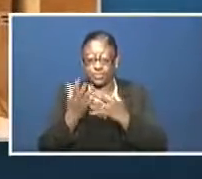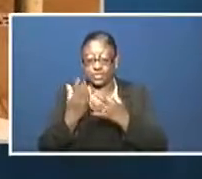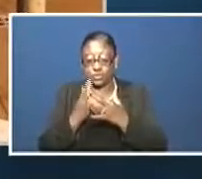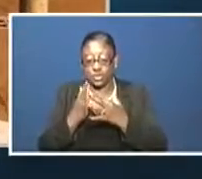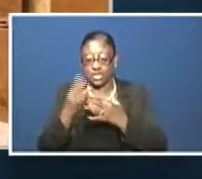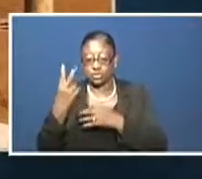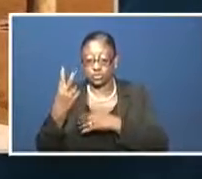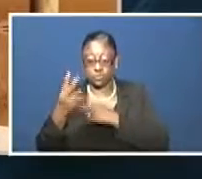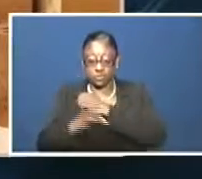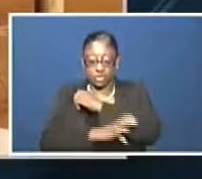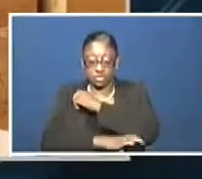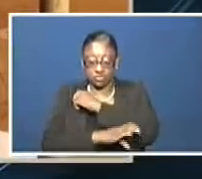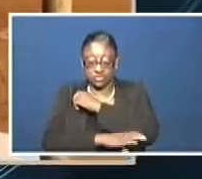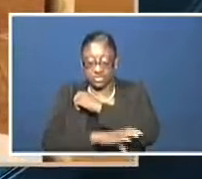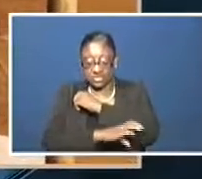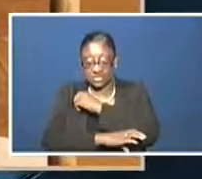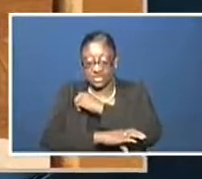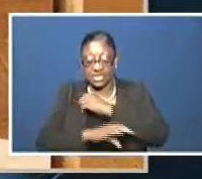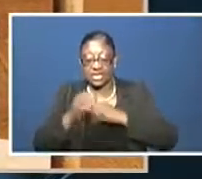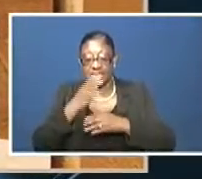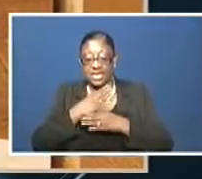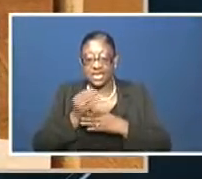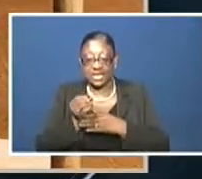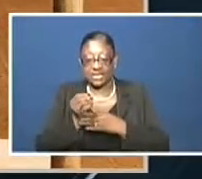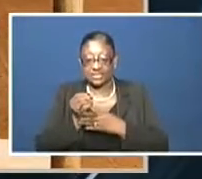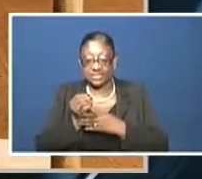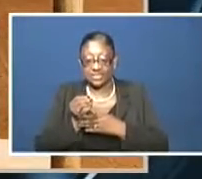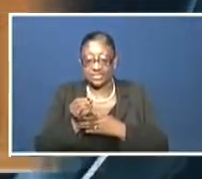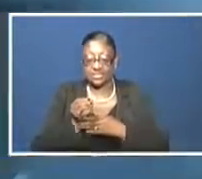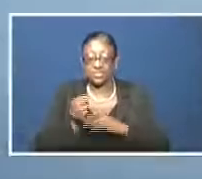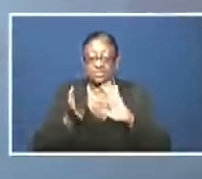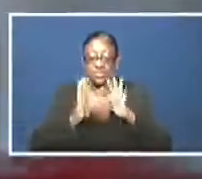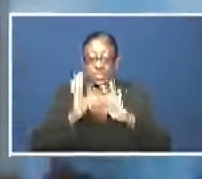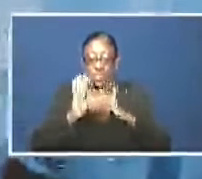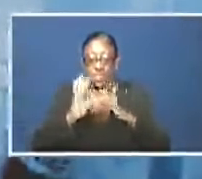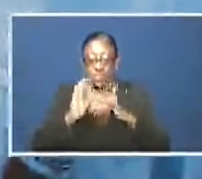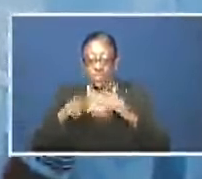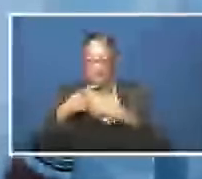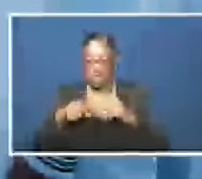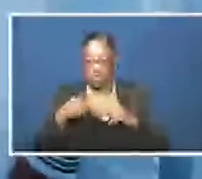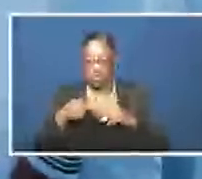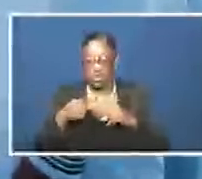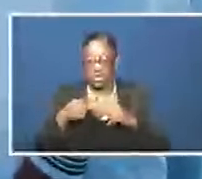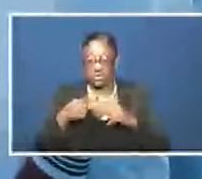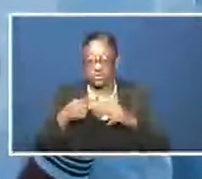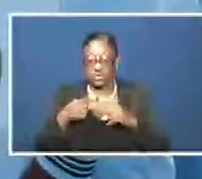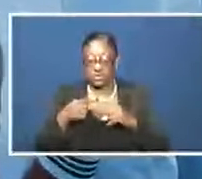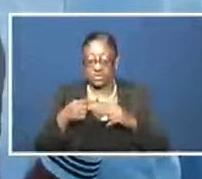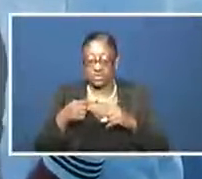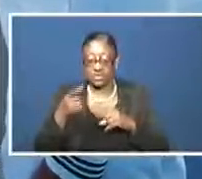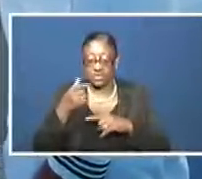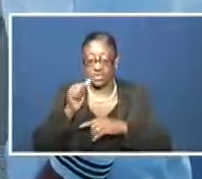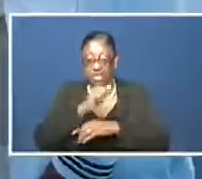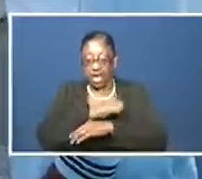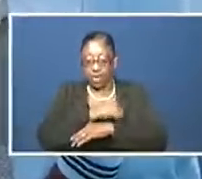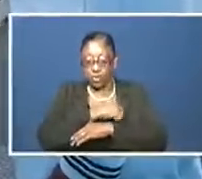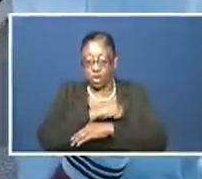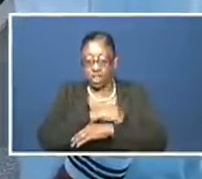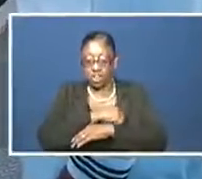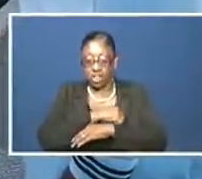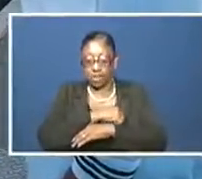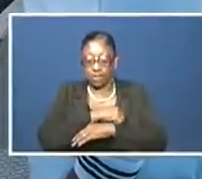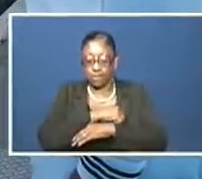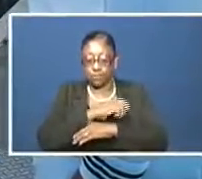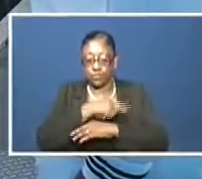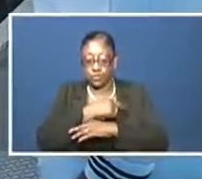sentiments echoed by U.S. Charge d'Affaires Yusha Pitts and Commander of U.S. Fleet Forces Command, Admiral Darrell